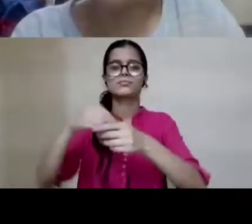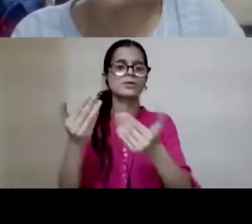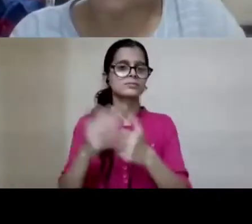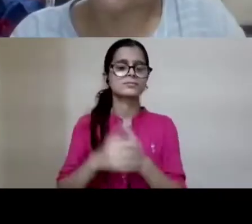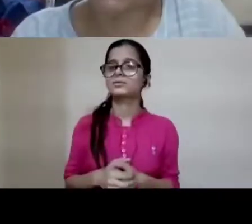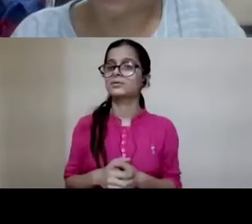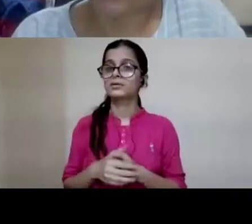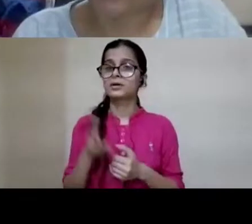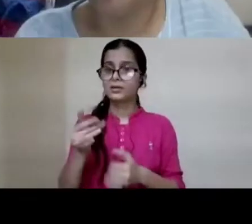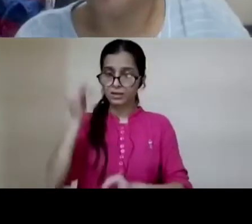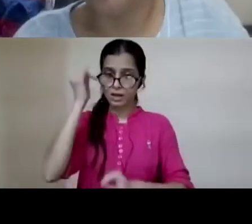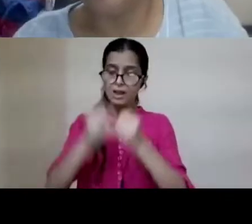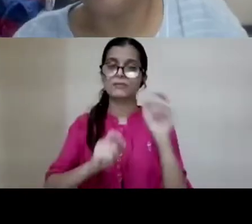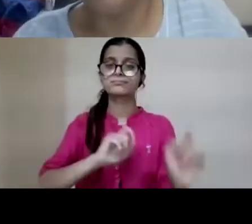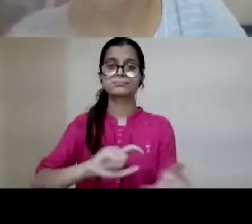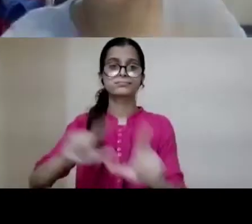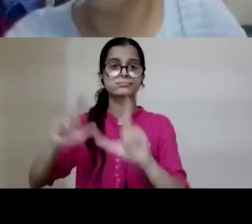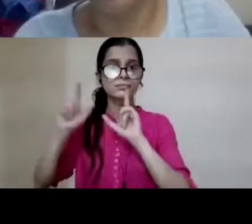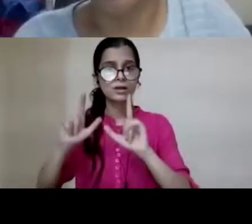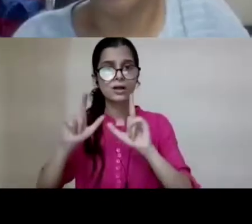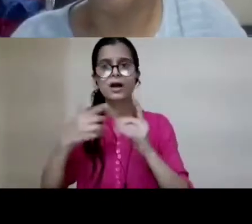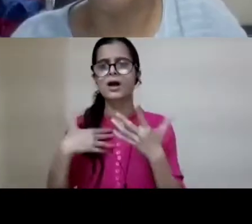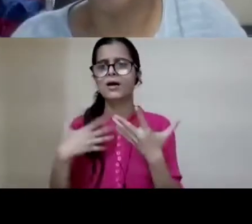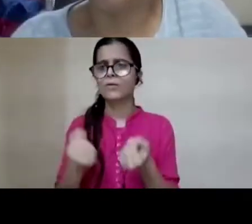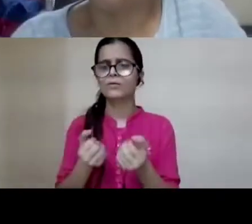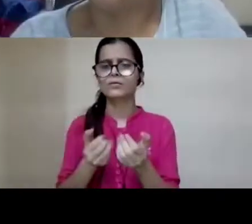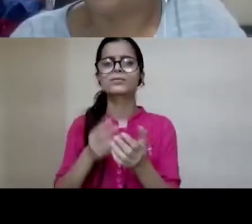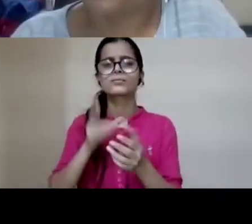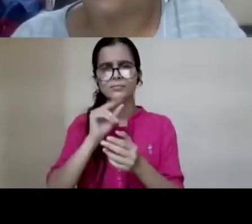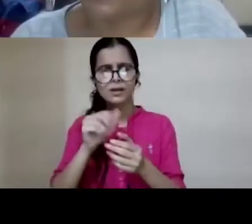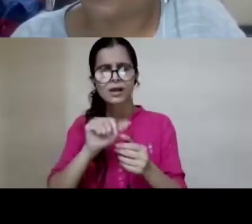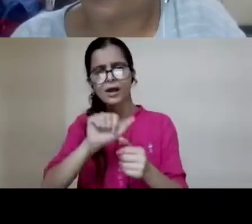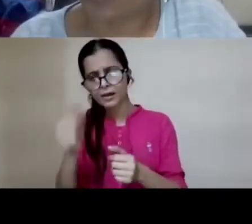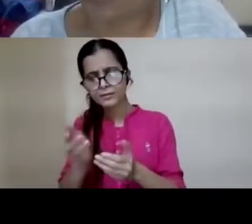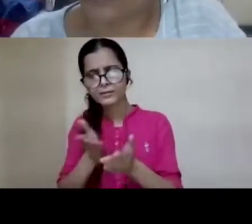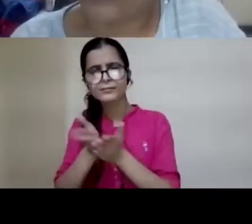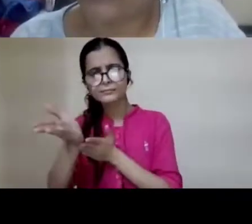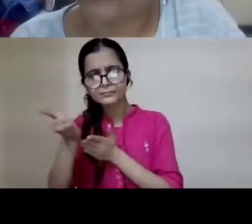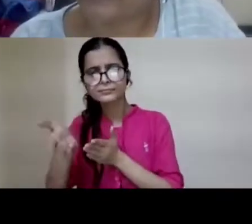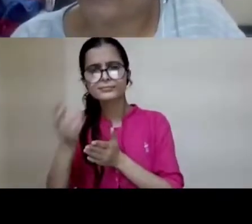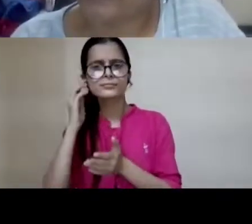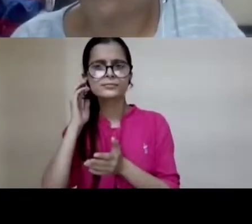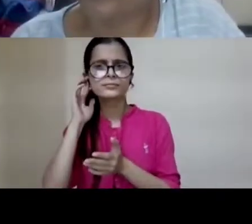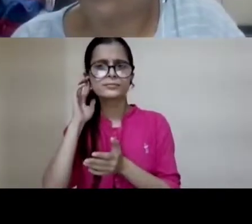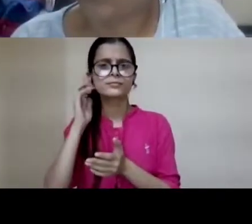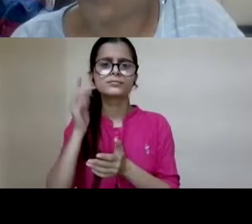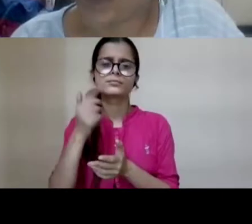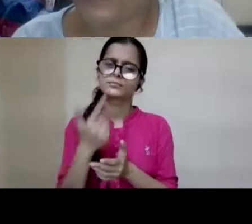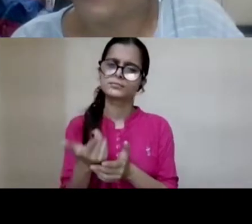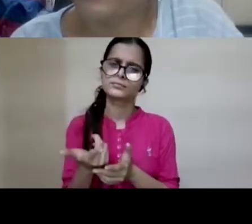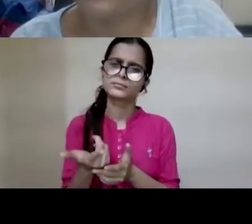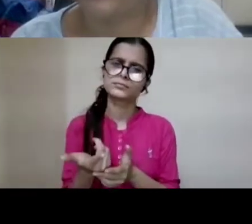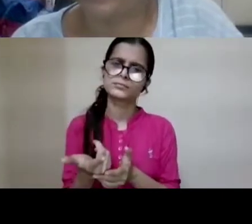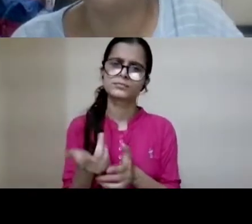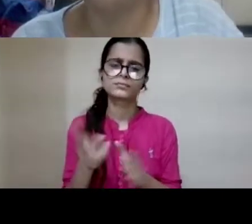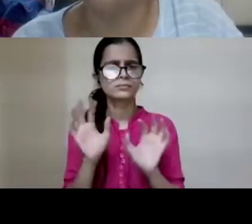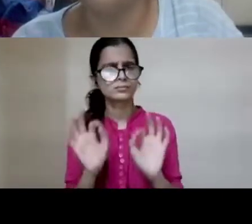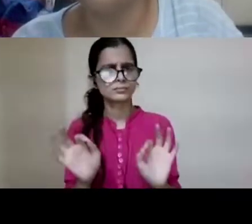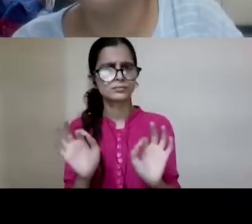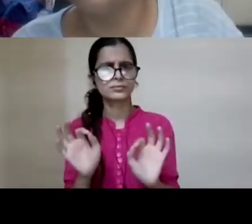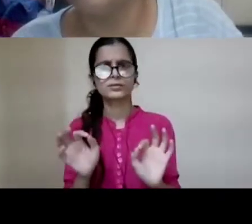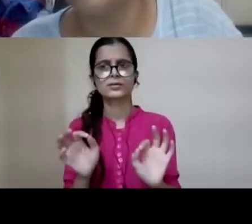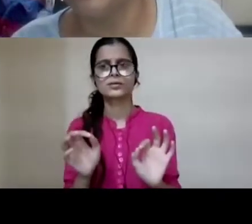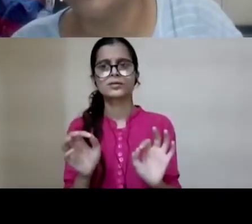And in this last slide, I want to speak the other way and sort of say that, all right, why is it that I